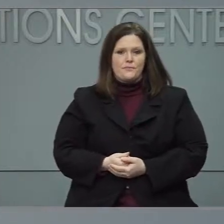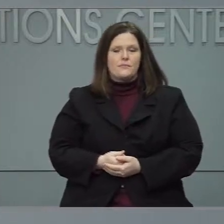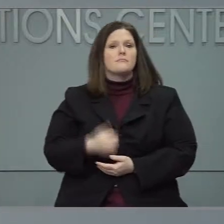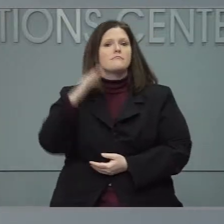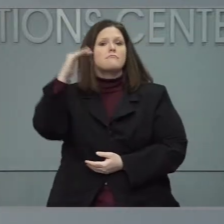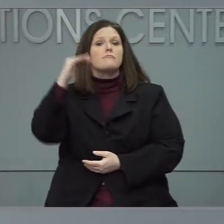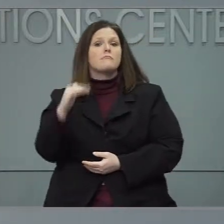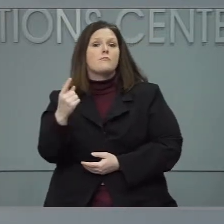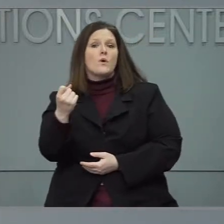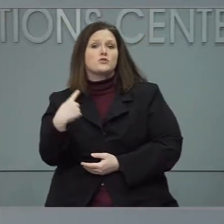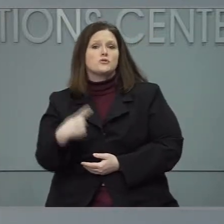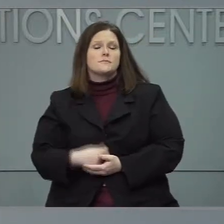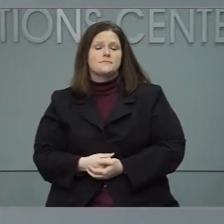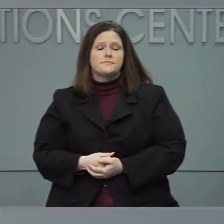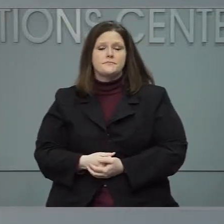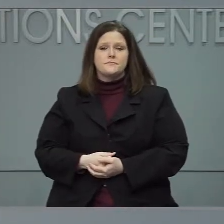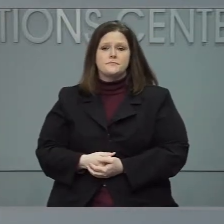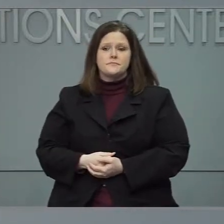Next question, please.